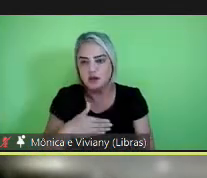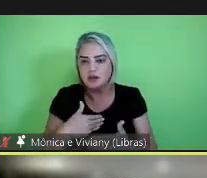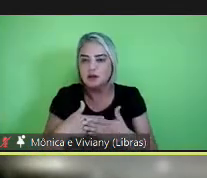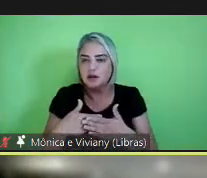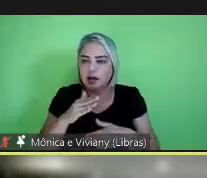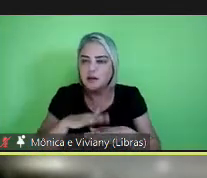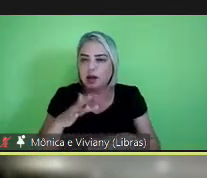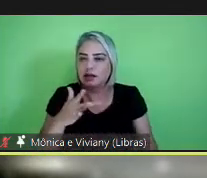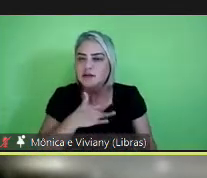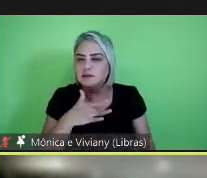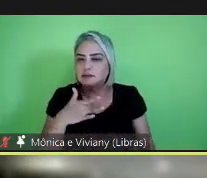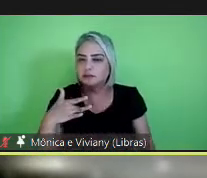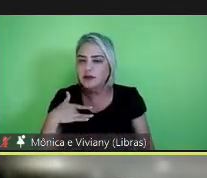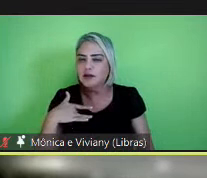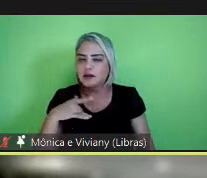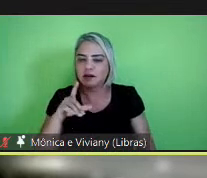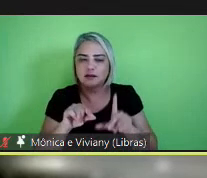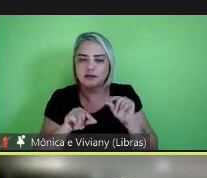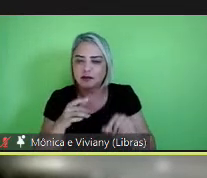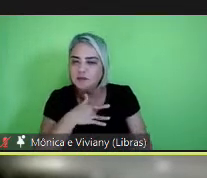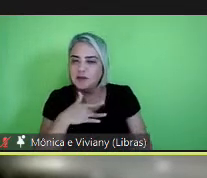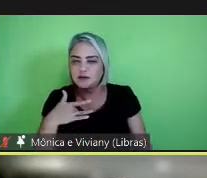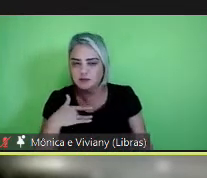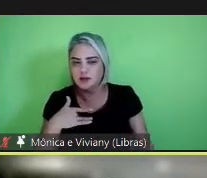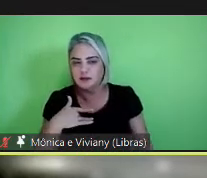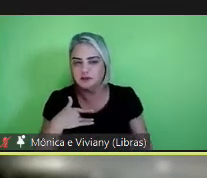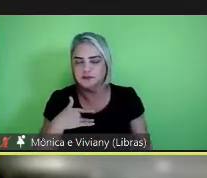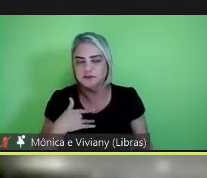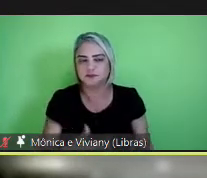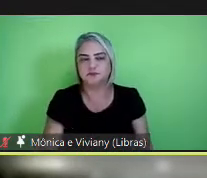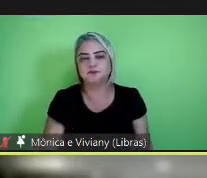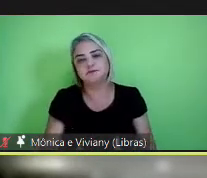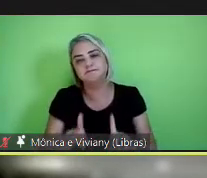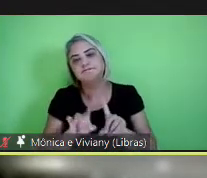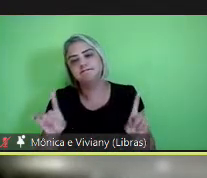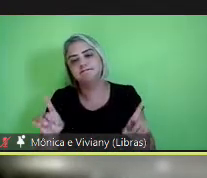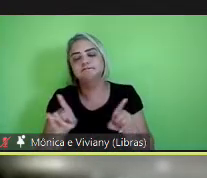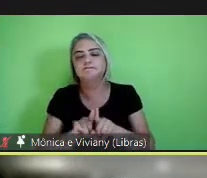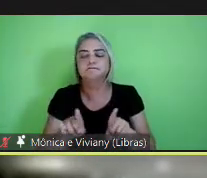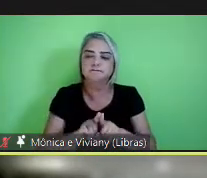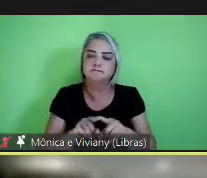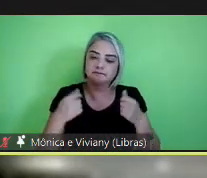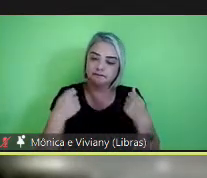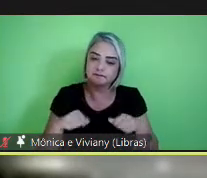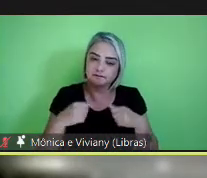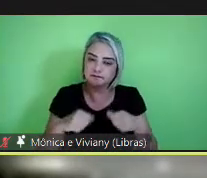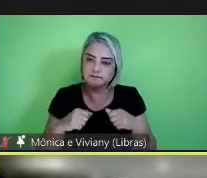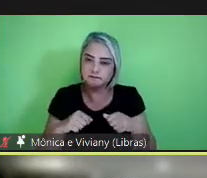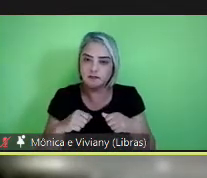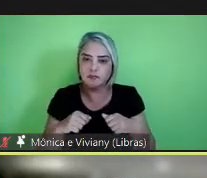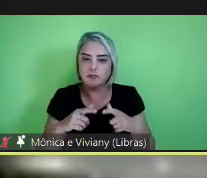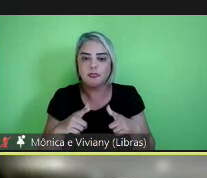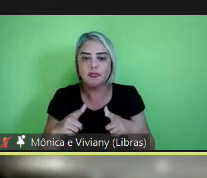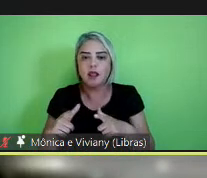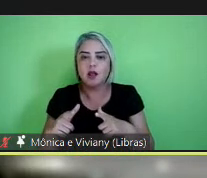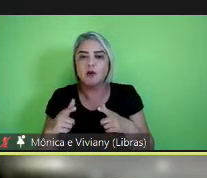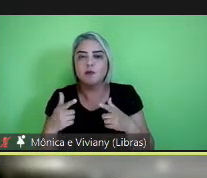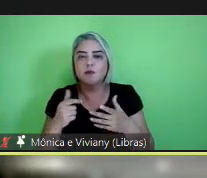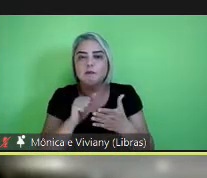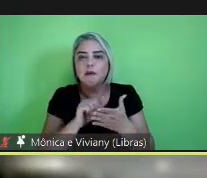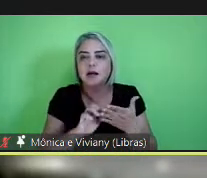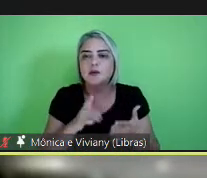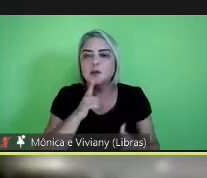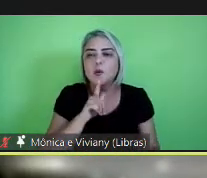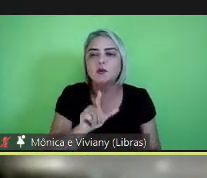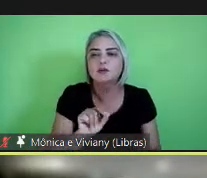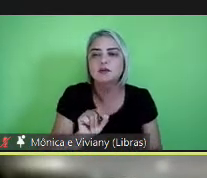are healthier. But we also need to put in place action to enable local authorities and local government